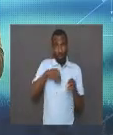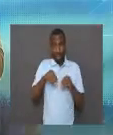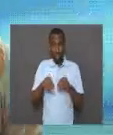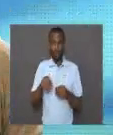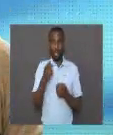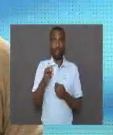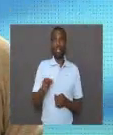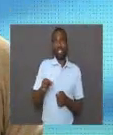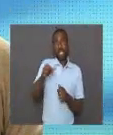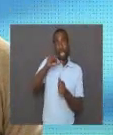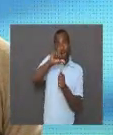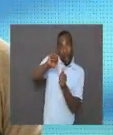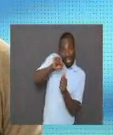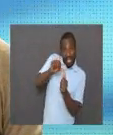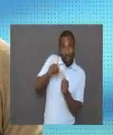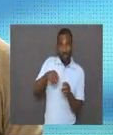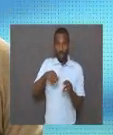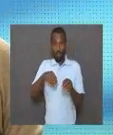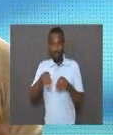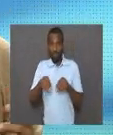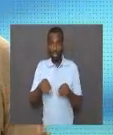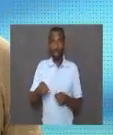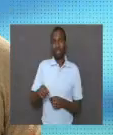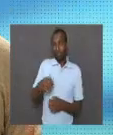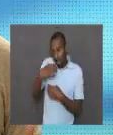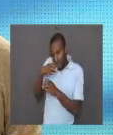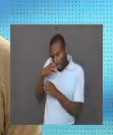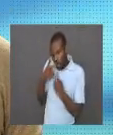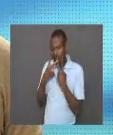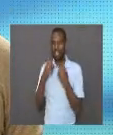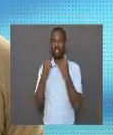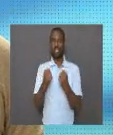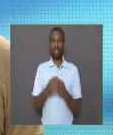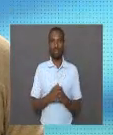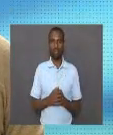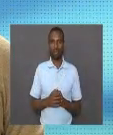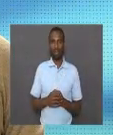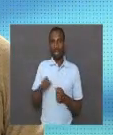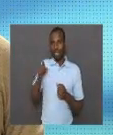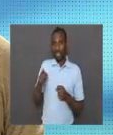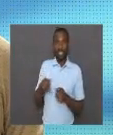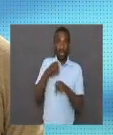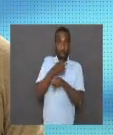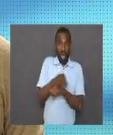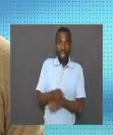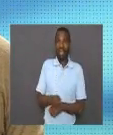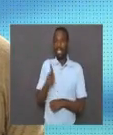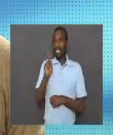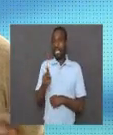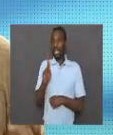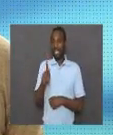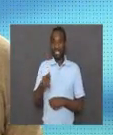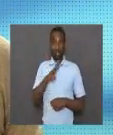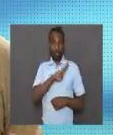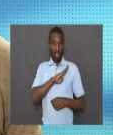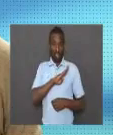microscope. In doing so, we can examine the kinetic behavior of particles